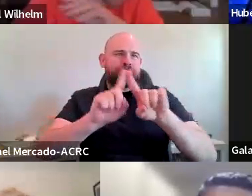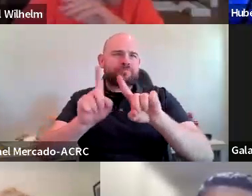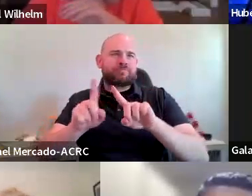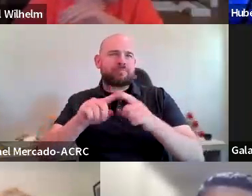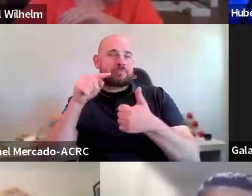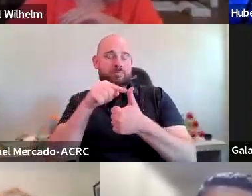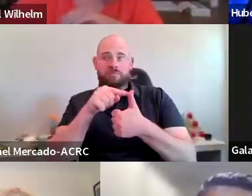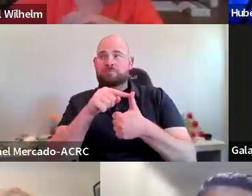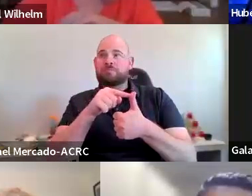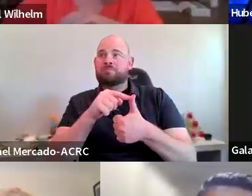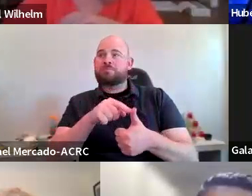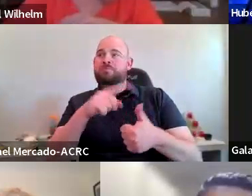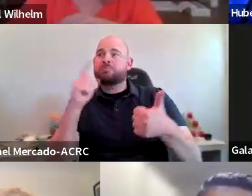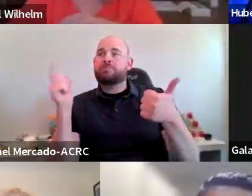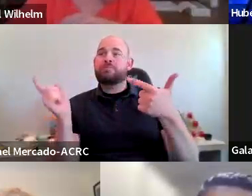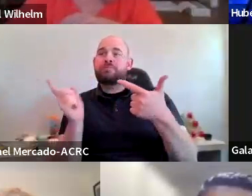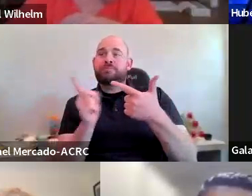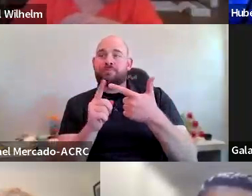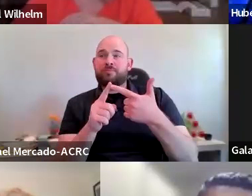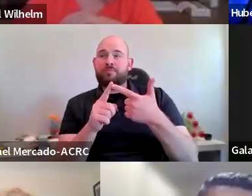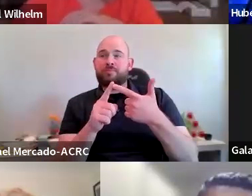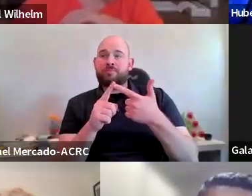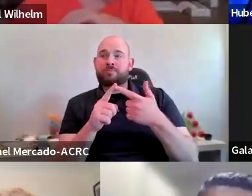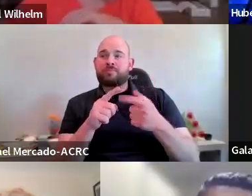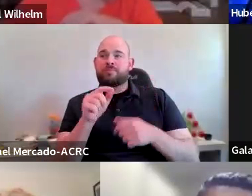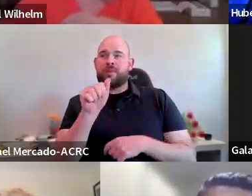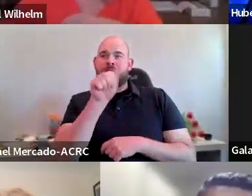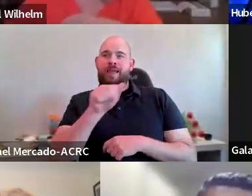deaf child, maybe they're interested in deaf education.